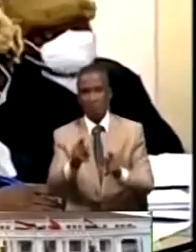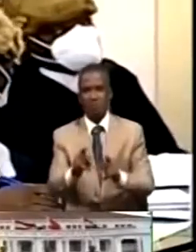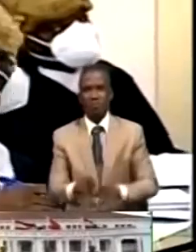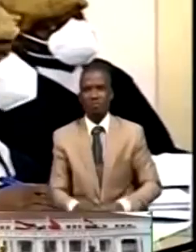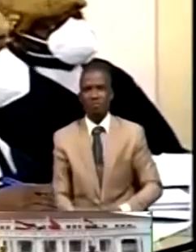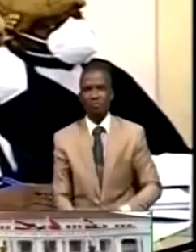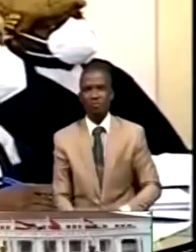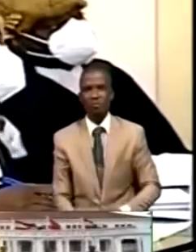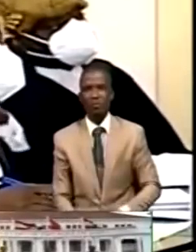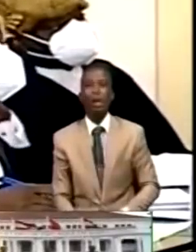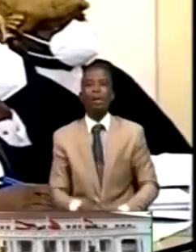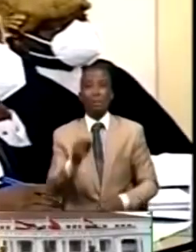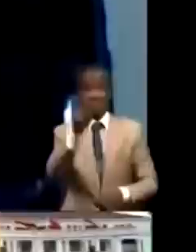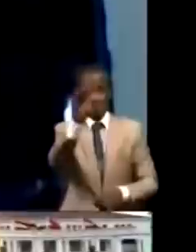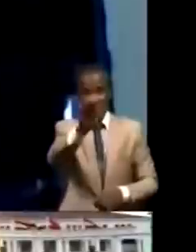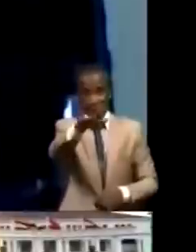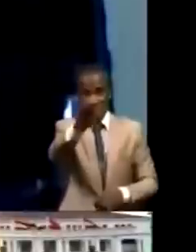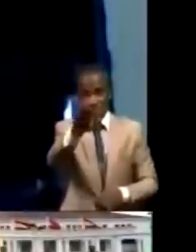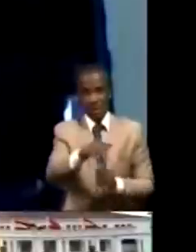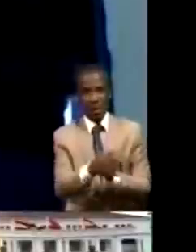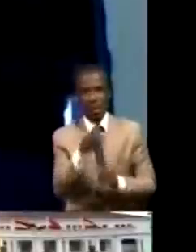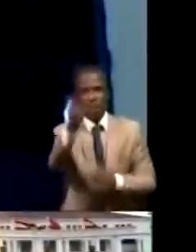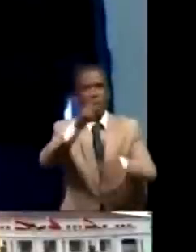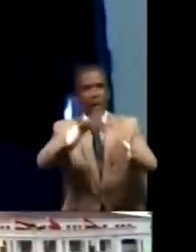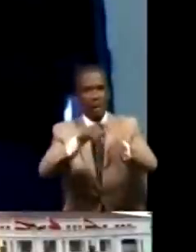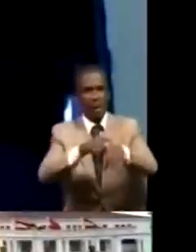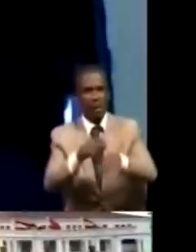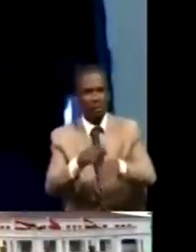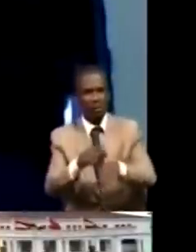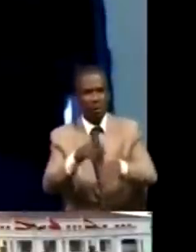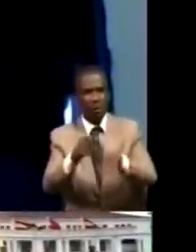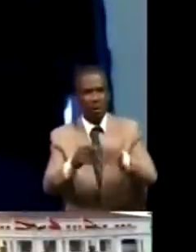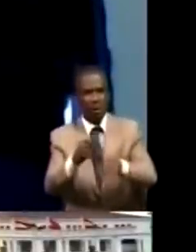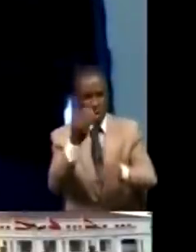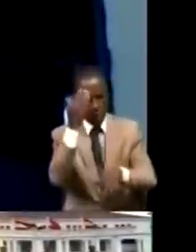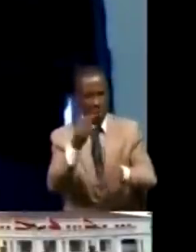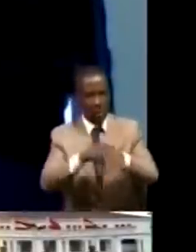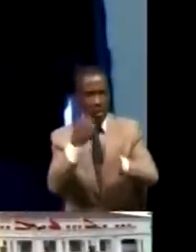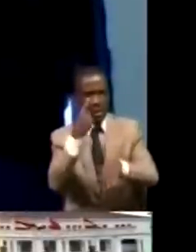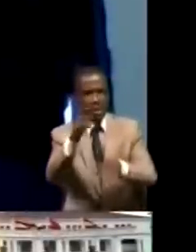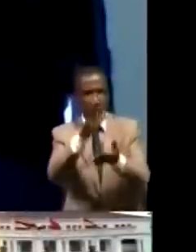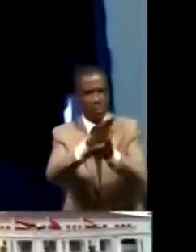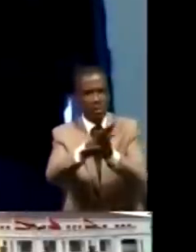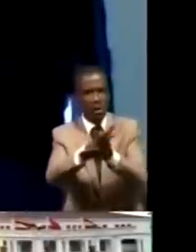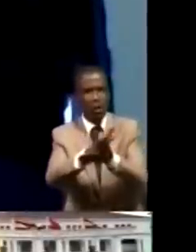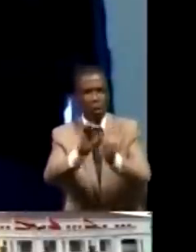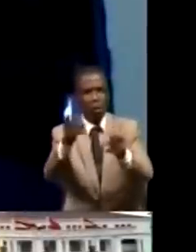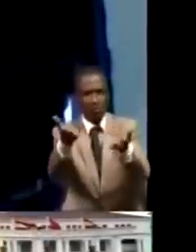I can also tell you exactly the time I saw the forms. Okay, that'll be fine. Tell us.